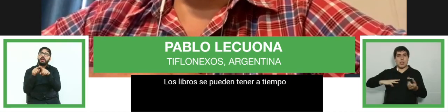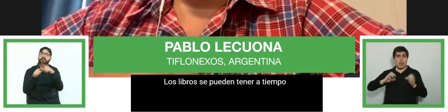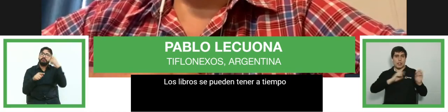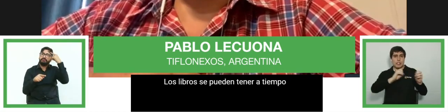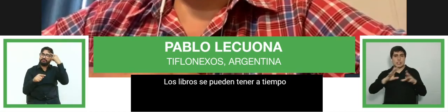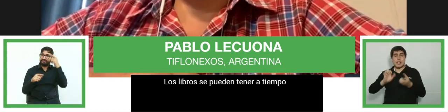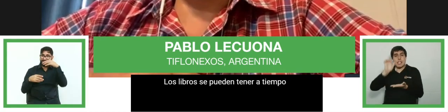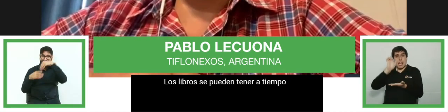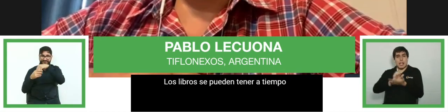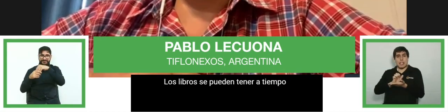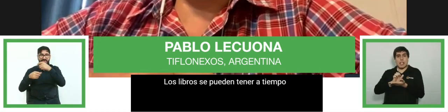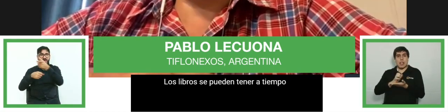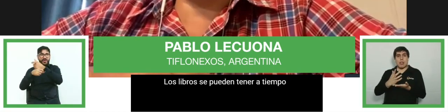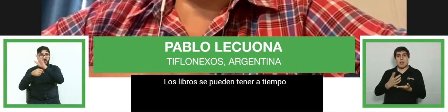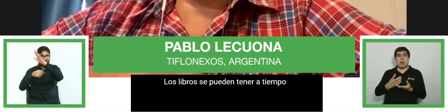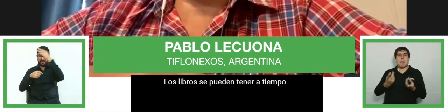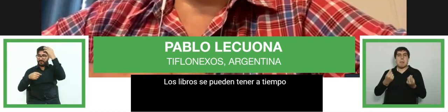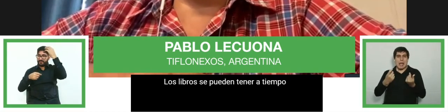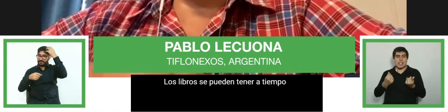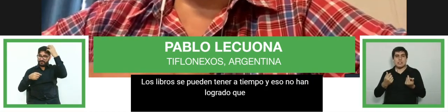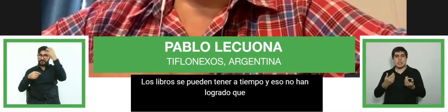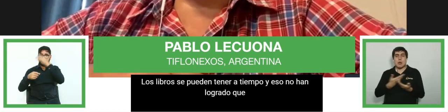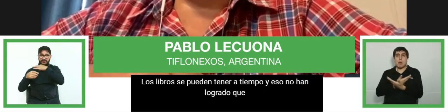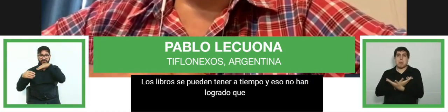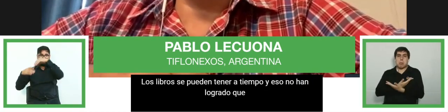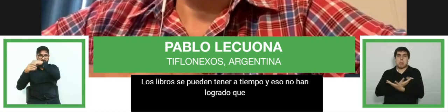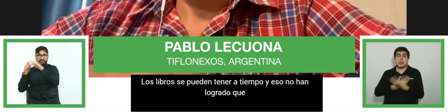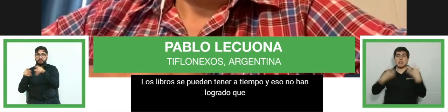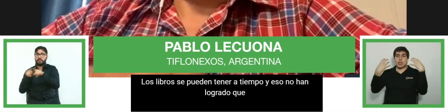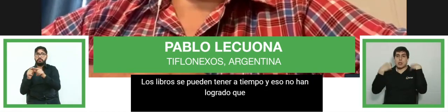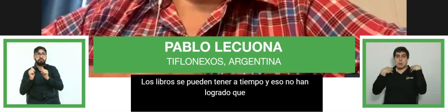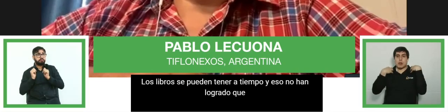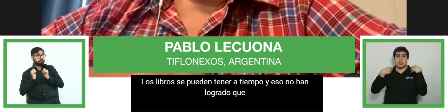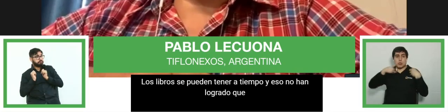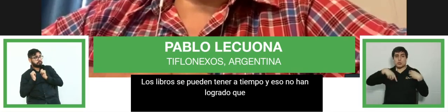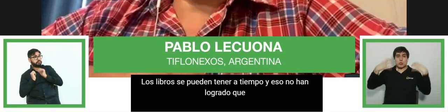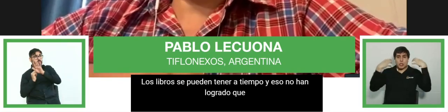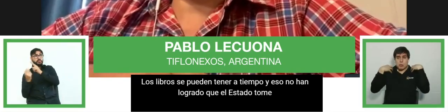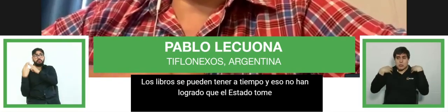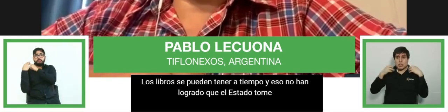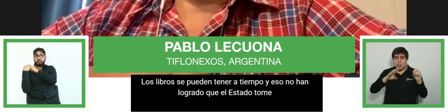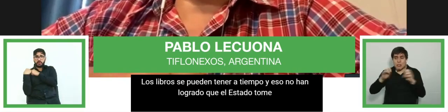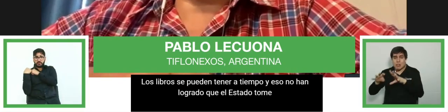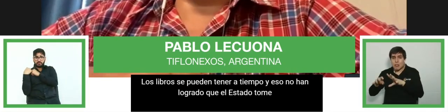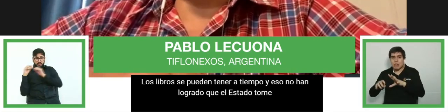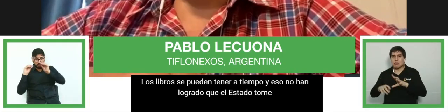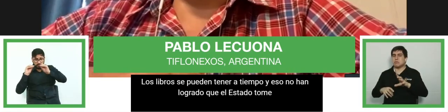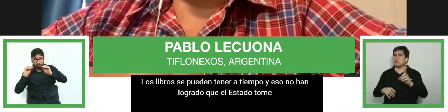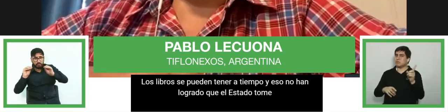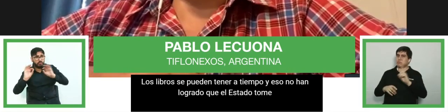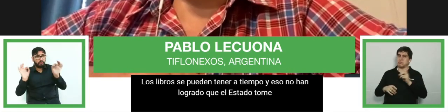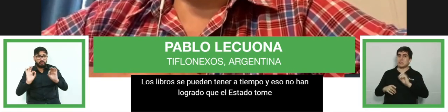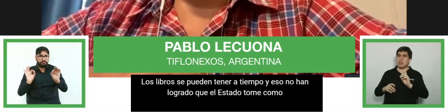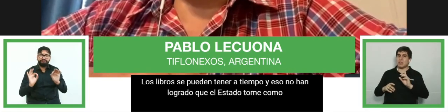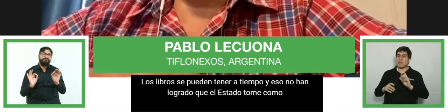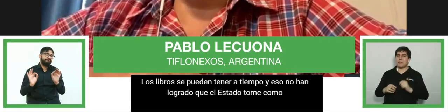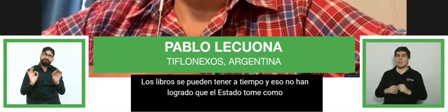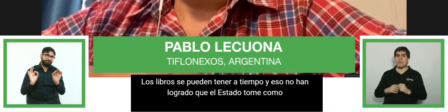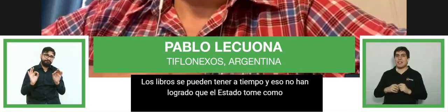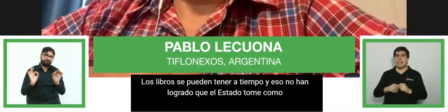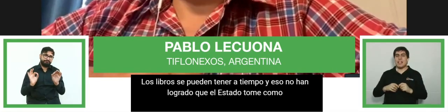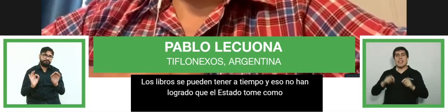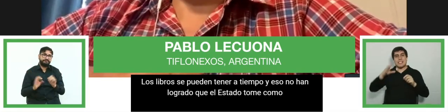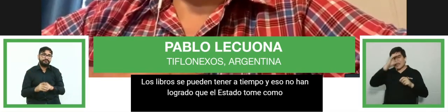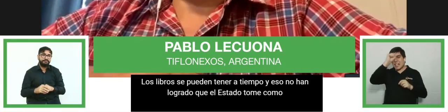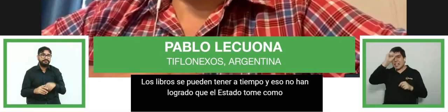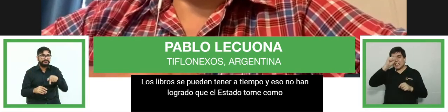this as a responsibility in their own hands. This happens in Argentina, and I know this happens in other countries in Latin America. And a key example happens